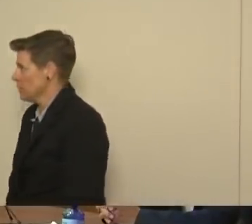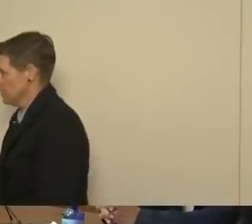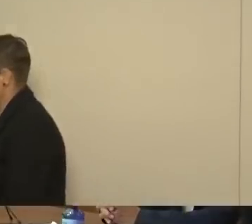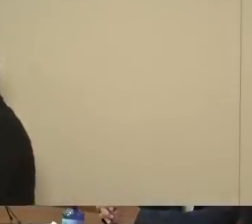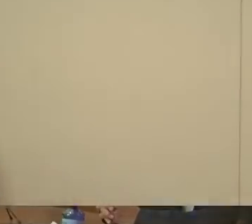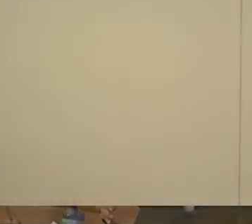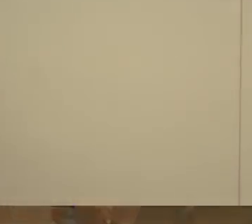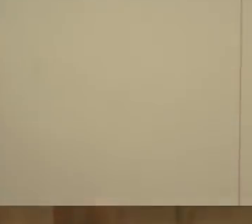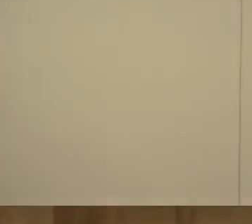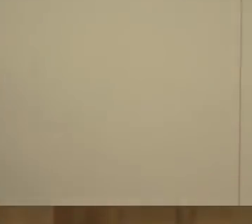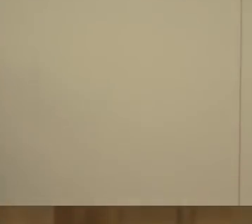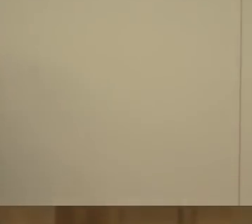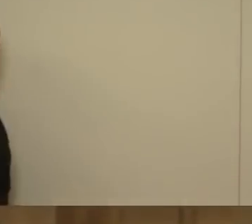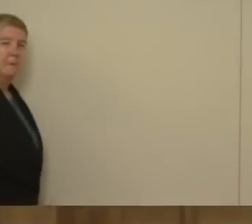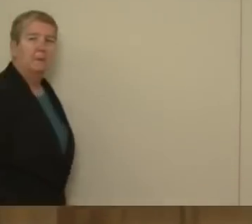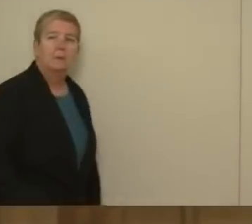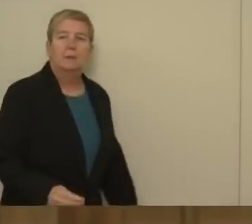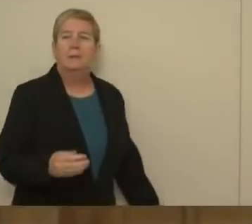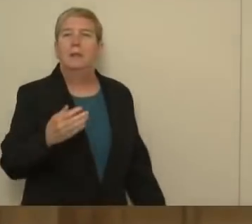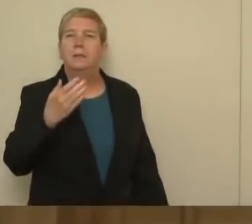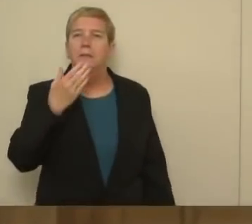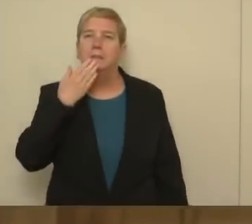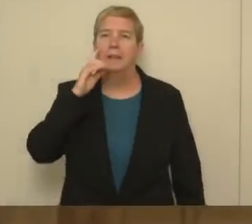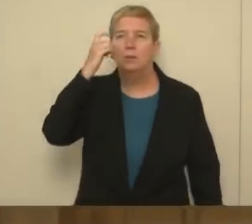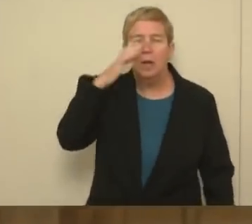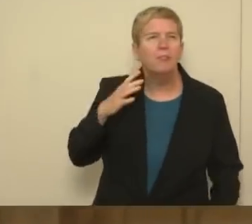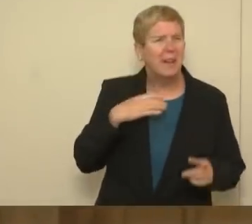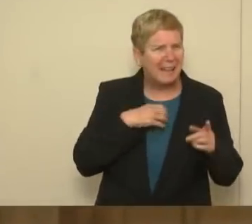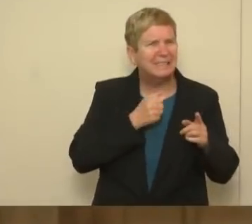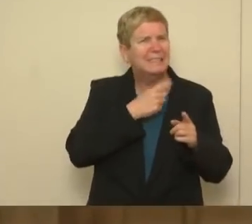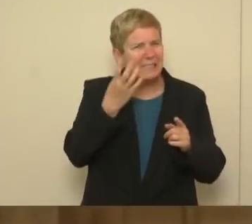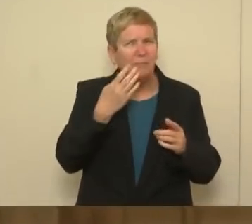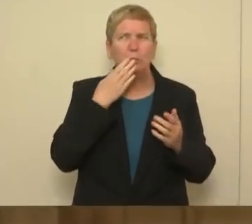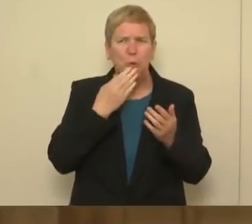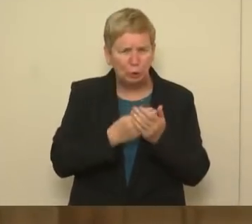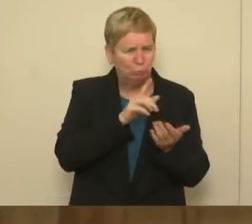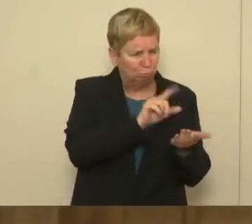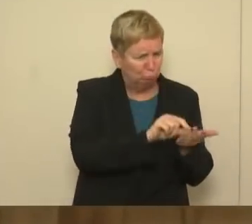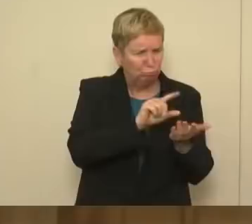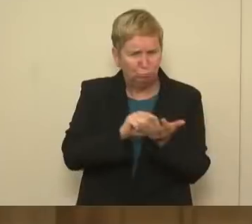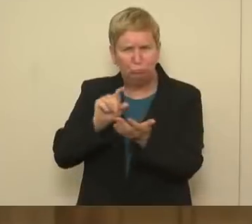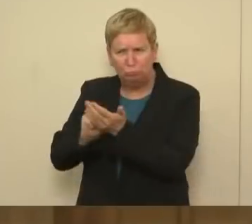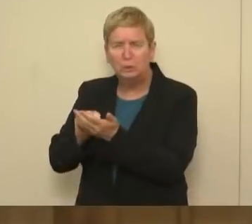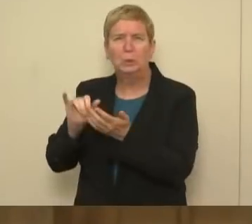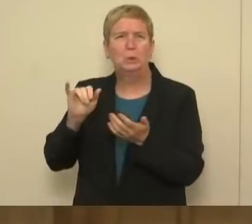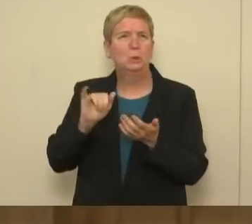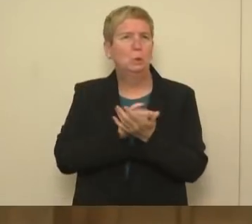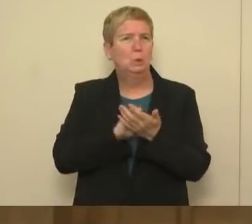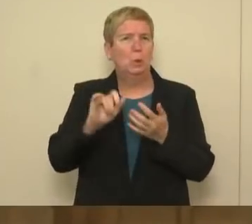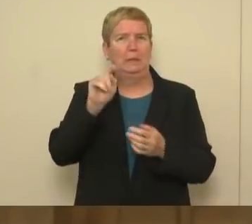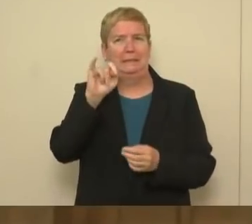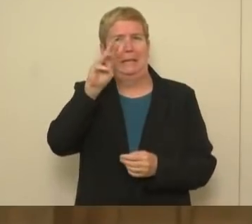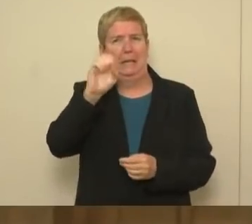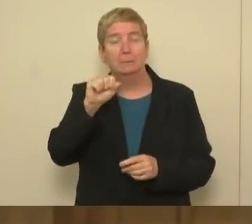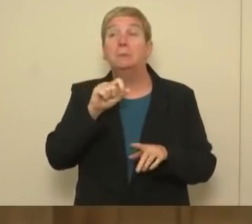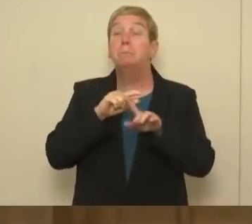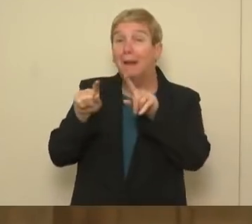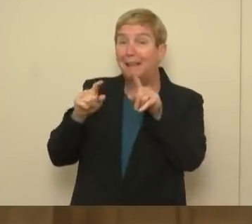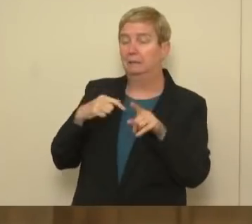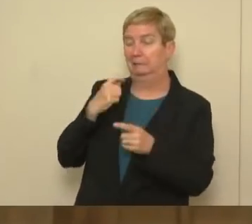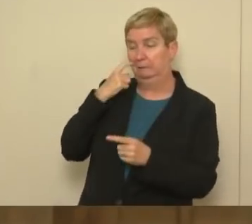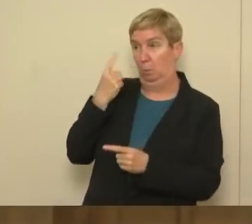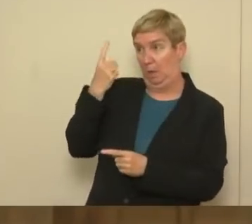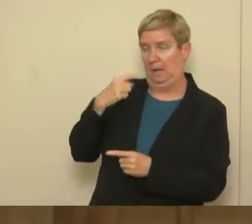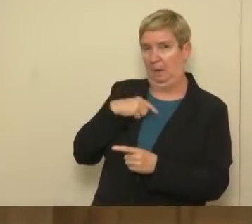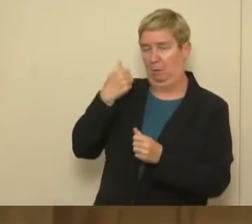an article, I believe it was the New York Times, months ago, looking at New York City and deaths in New York City, because at the time, if